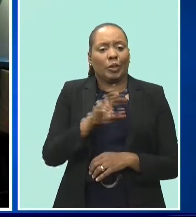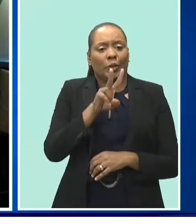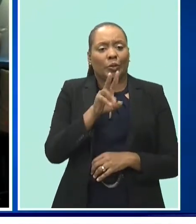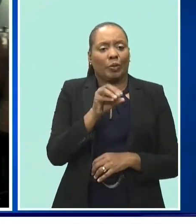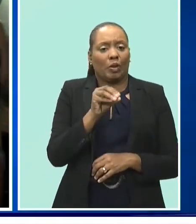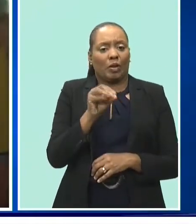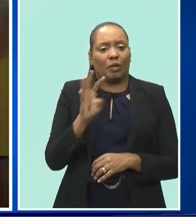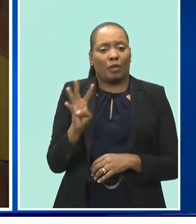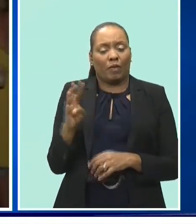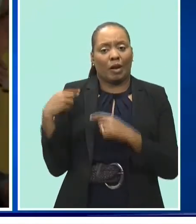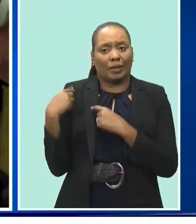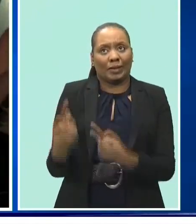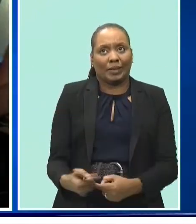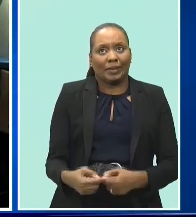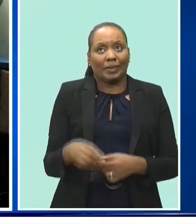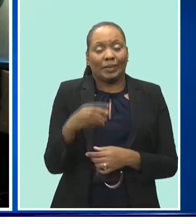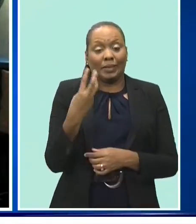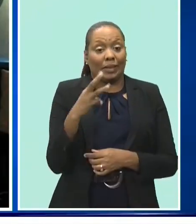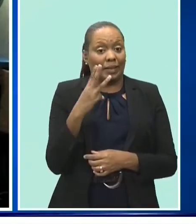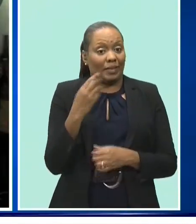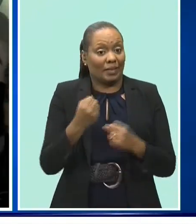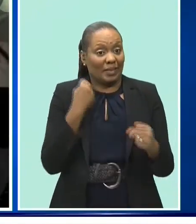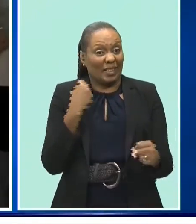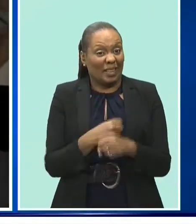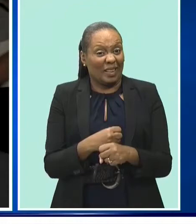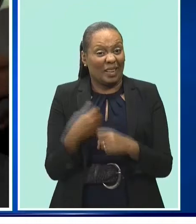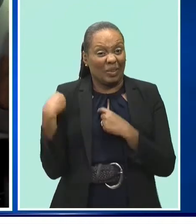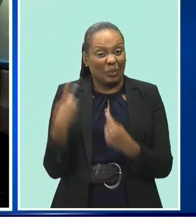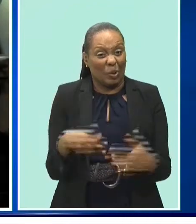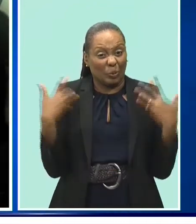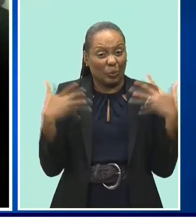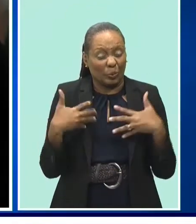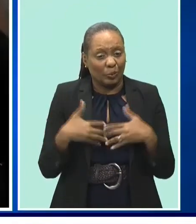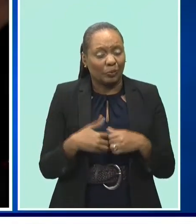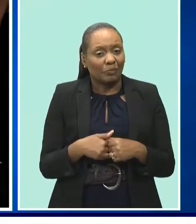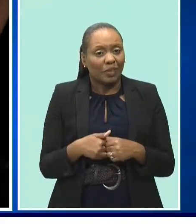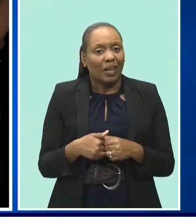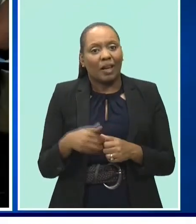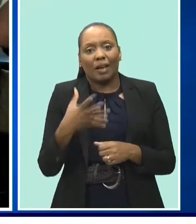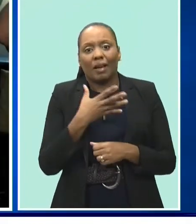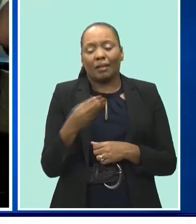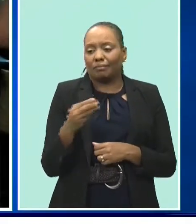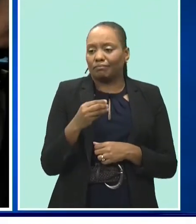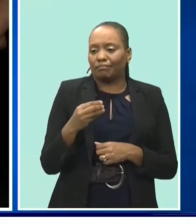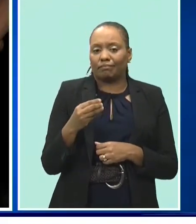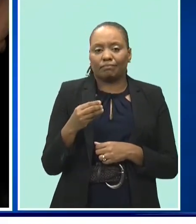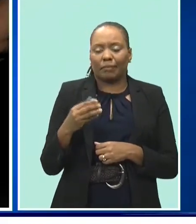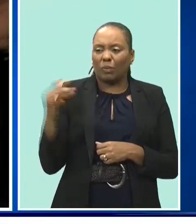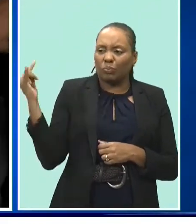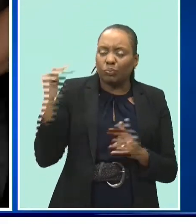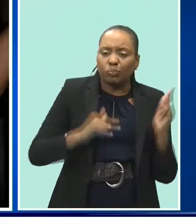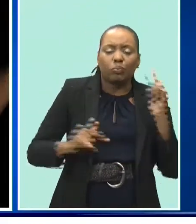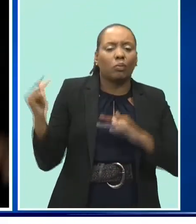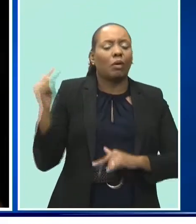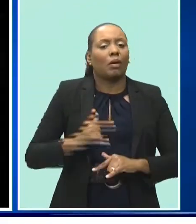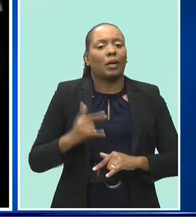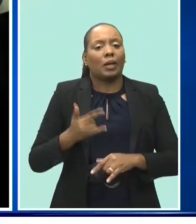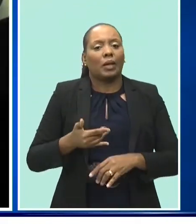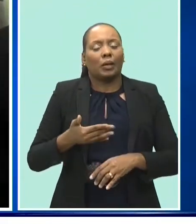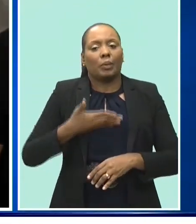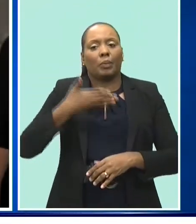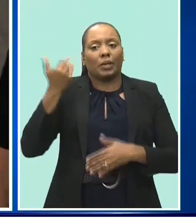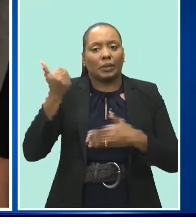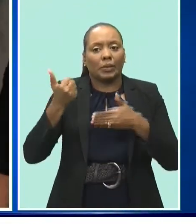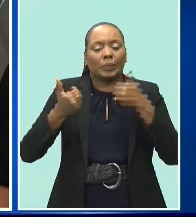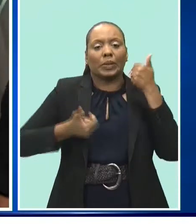2004, 16 years this year. Every time gets even better. I've had the most amazing